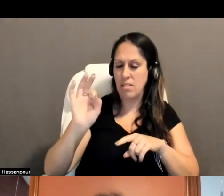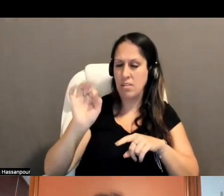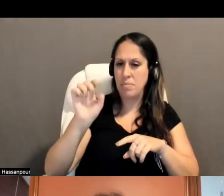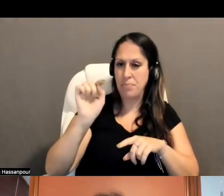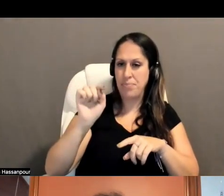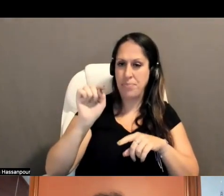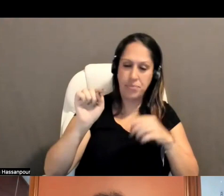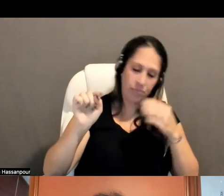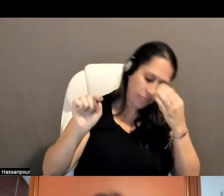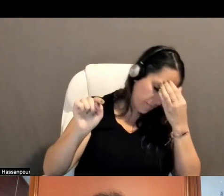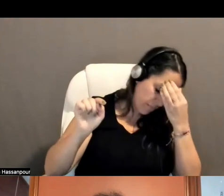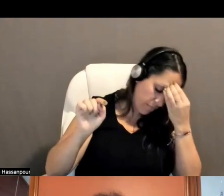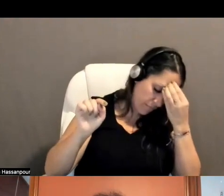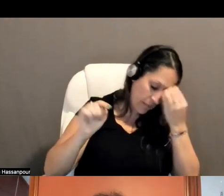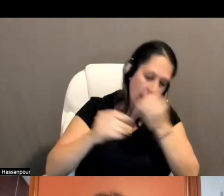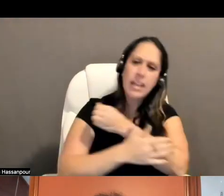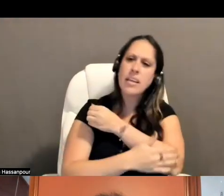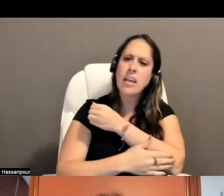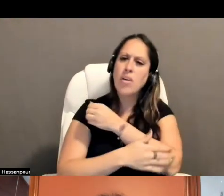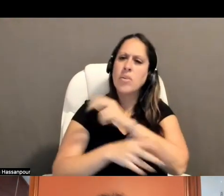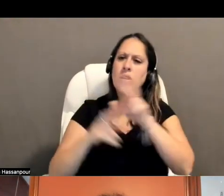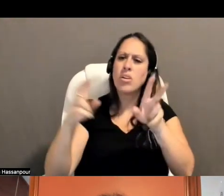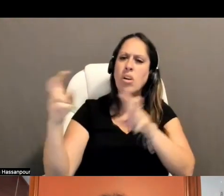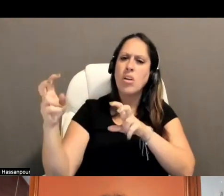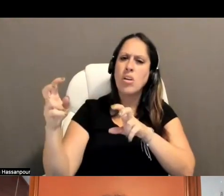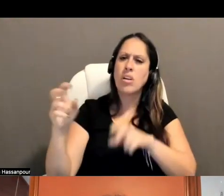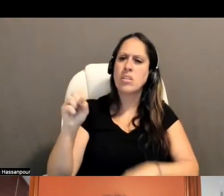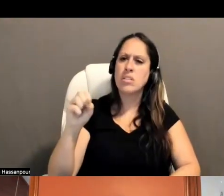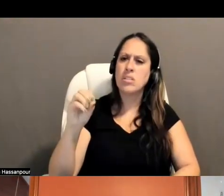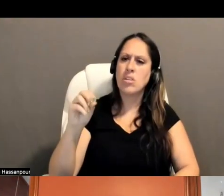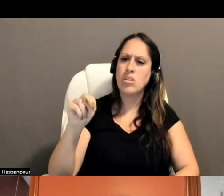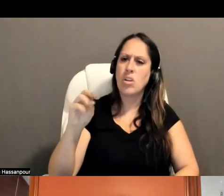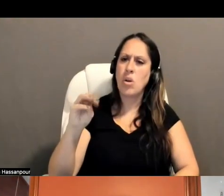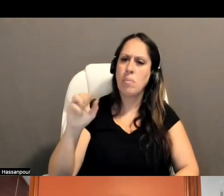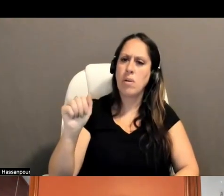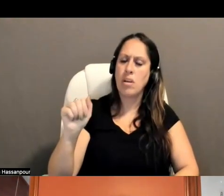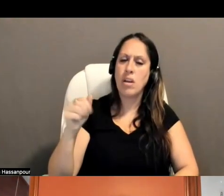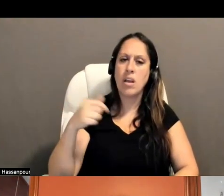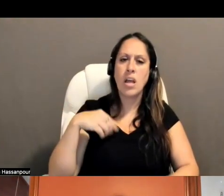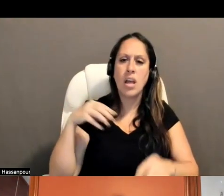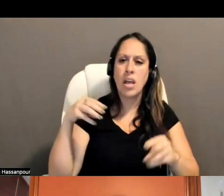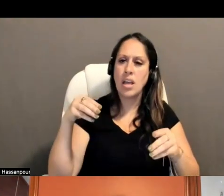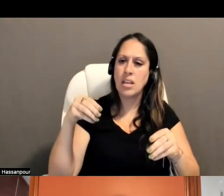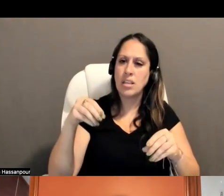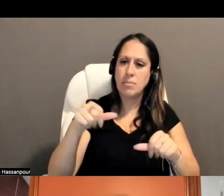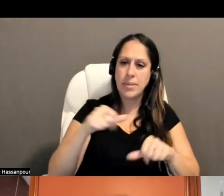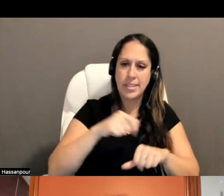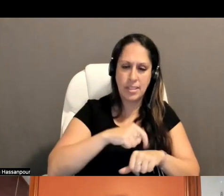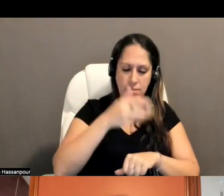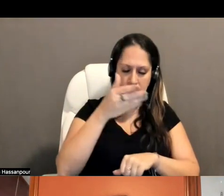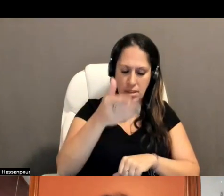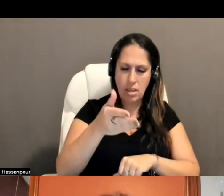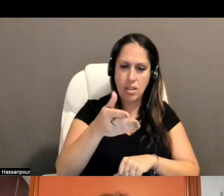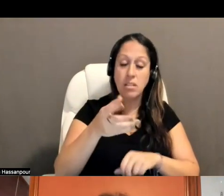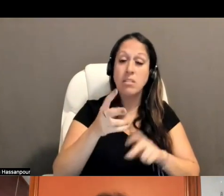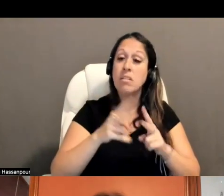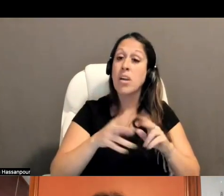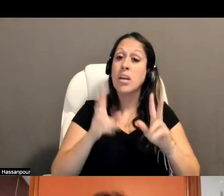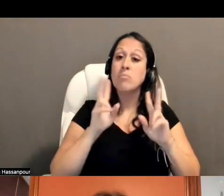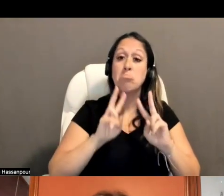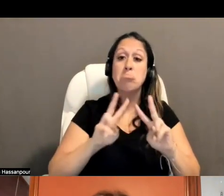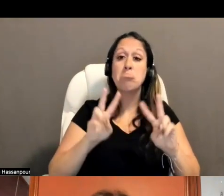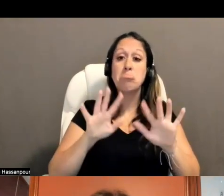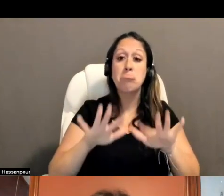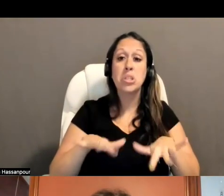there's a county called Sonoma. And I spent time up there, and it's very peaceful, and